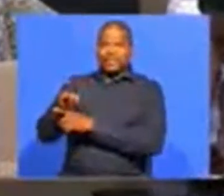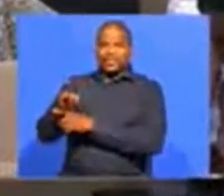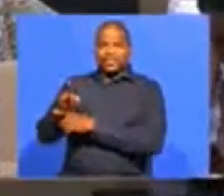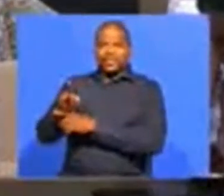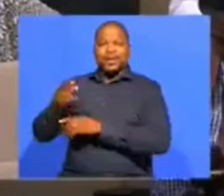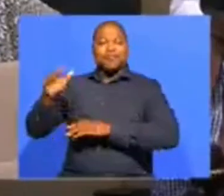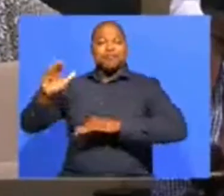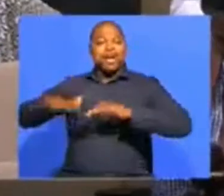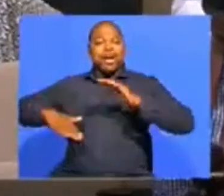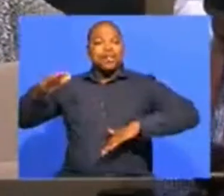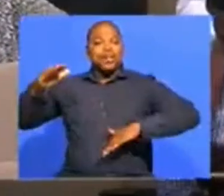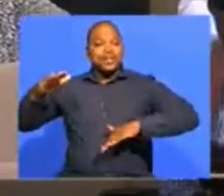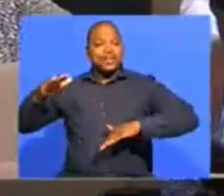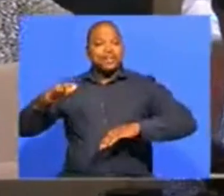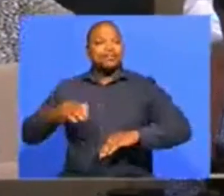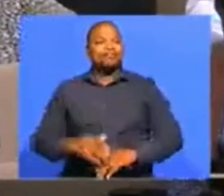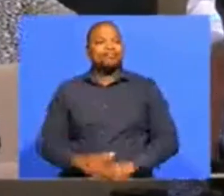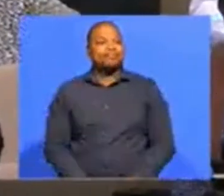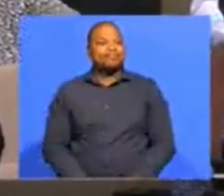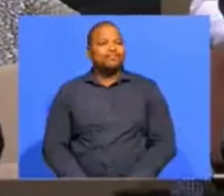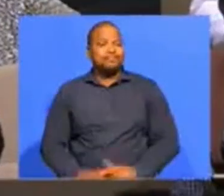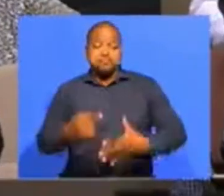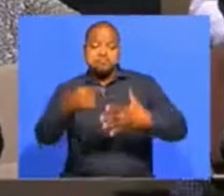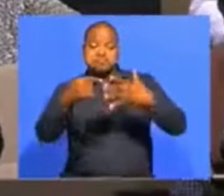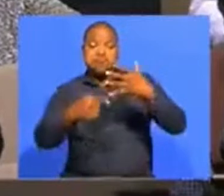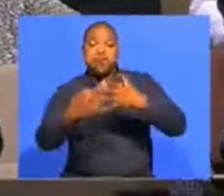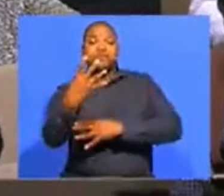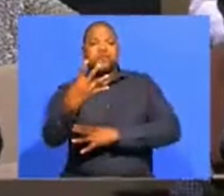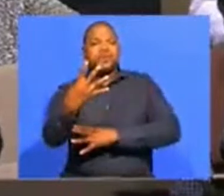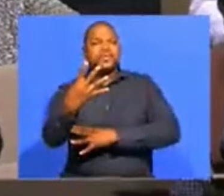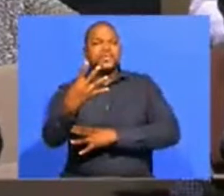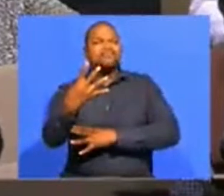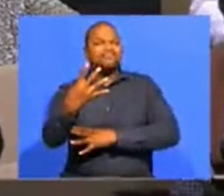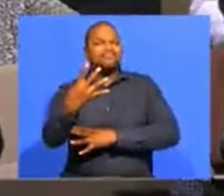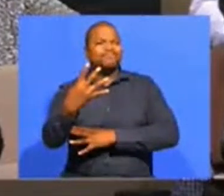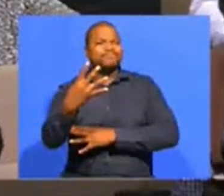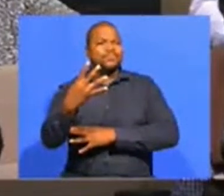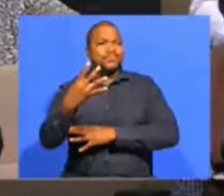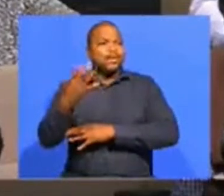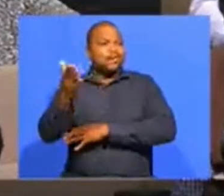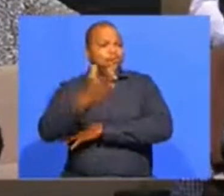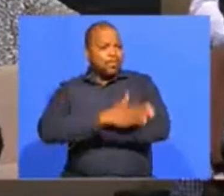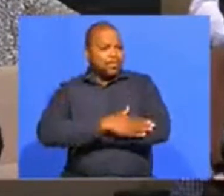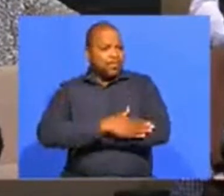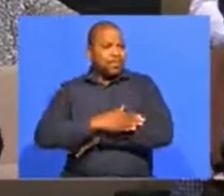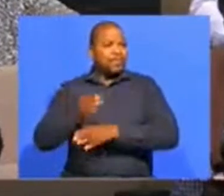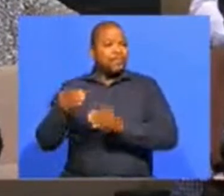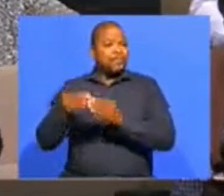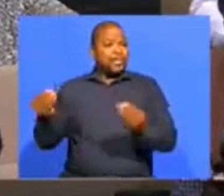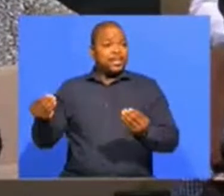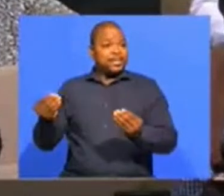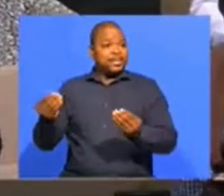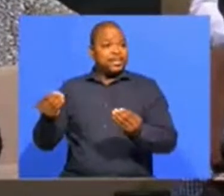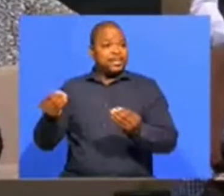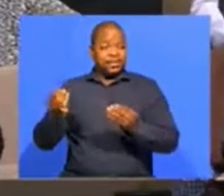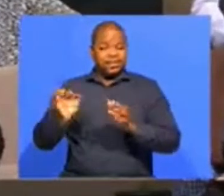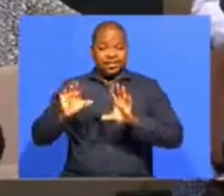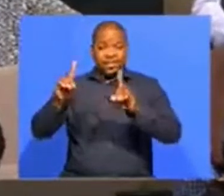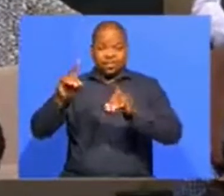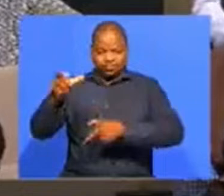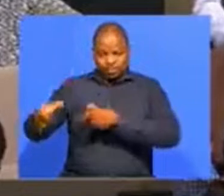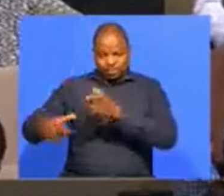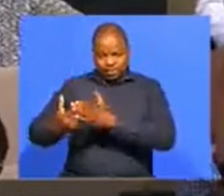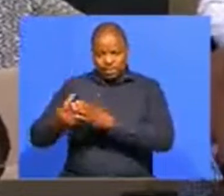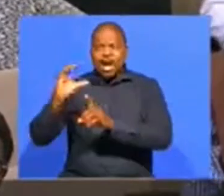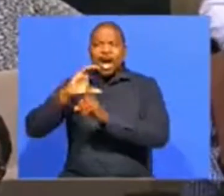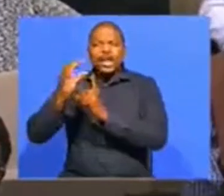to Bahamas, and there were 4 key issues that were stated at the closing press conference, which is education,